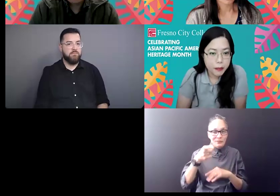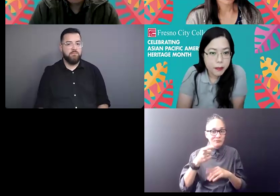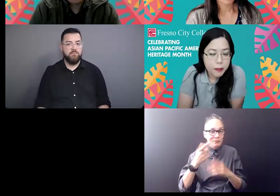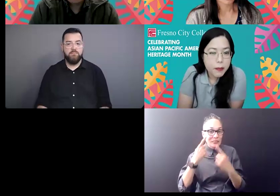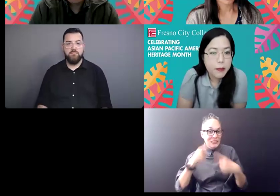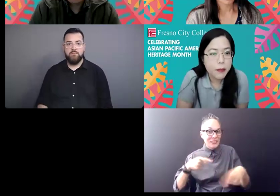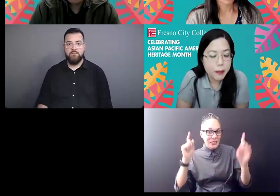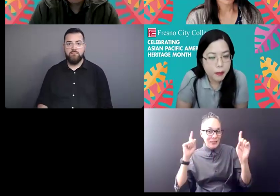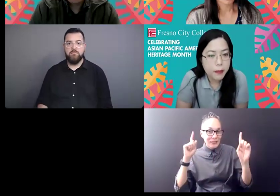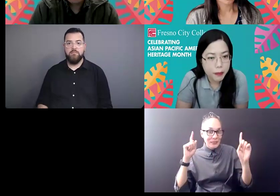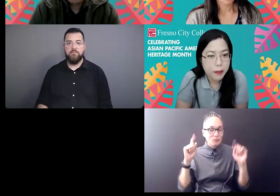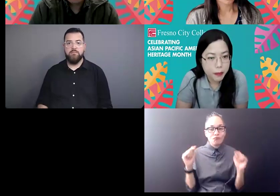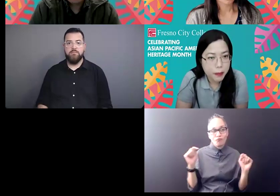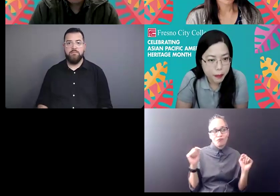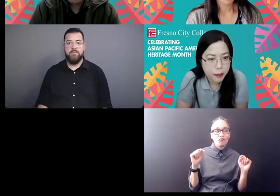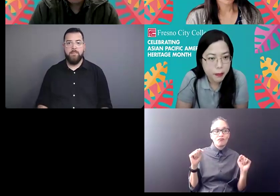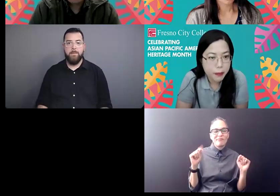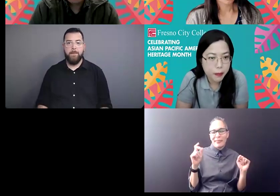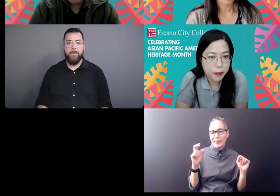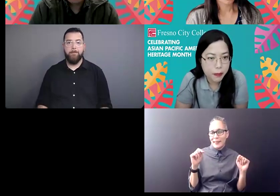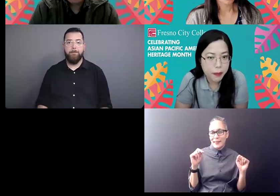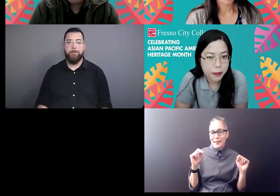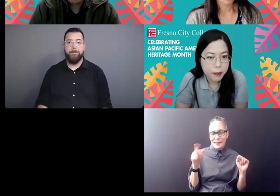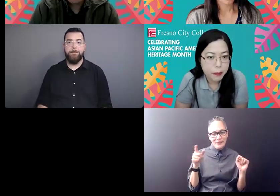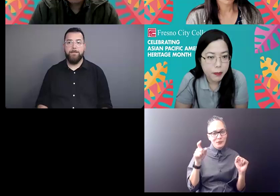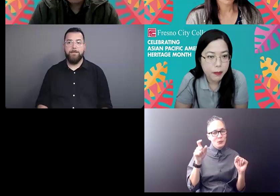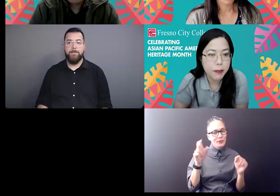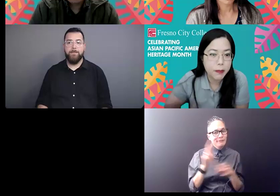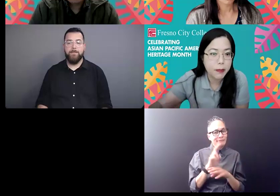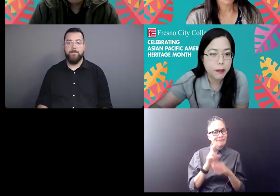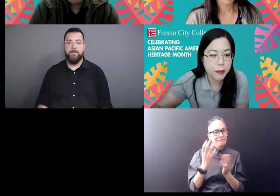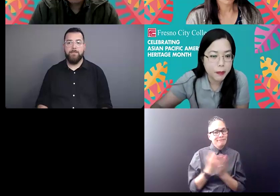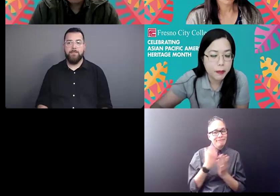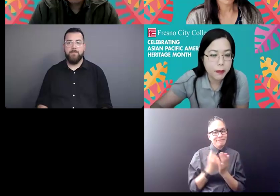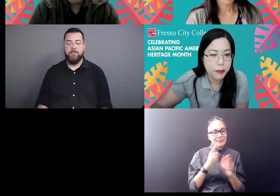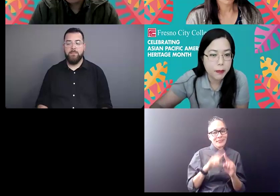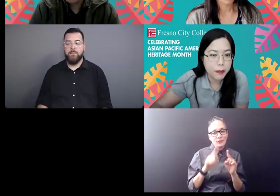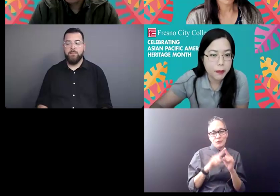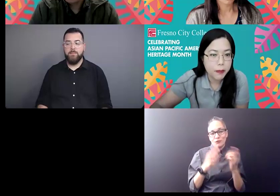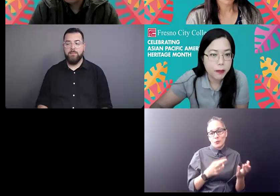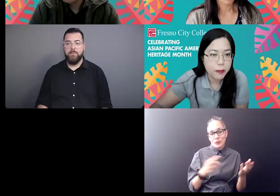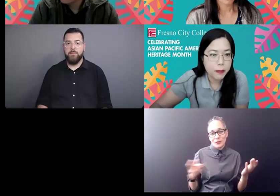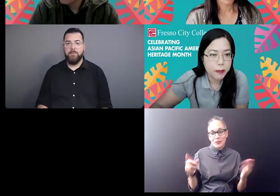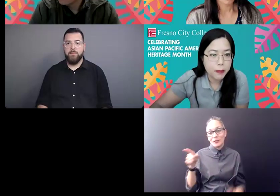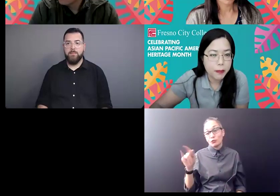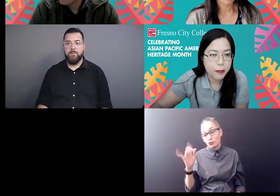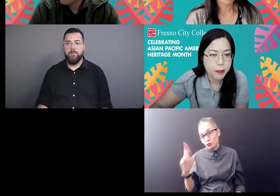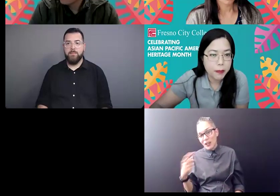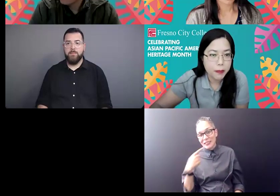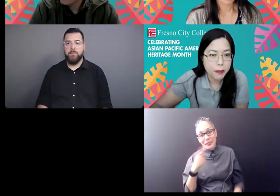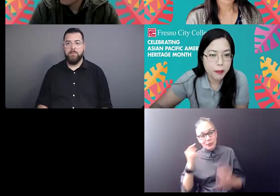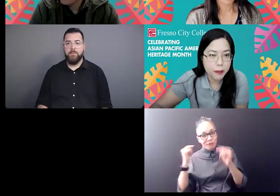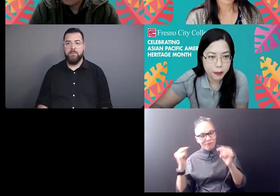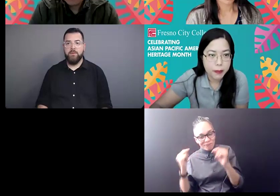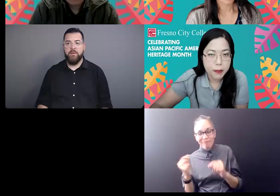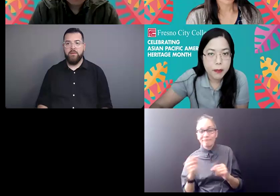successful academically, then there's a lot of resources that you can utilize. And John mentioned like tutoring. You